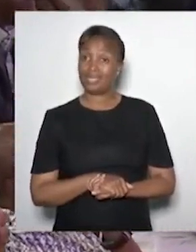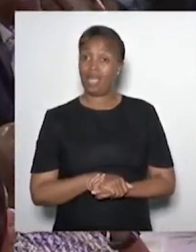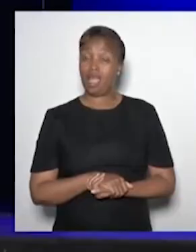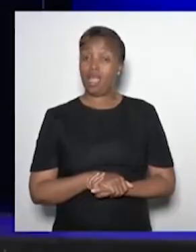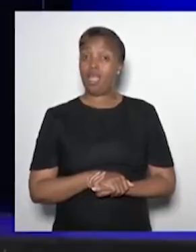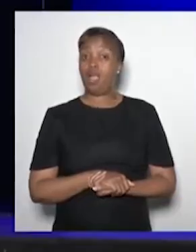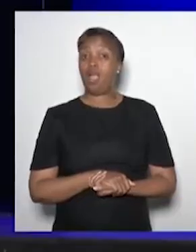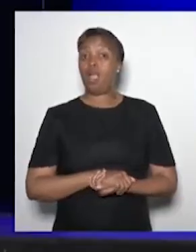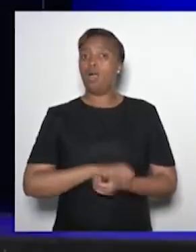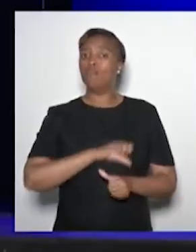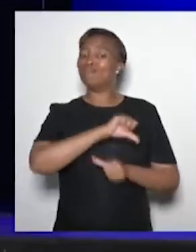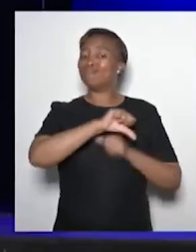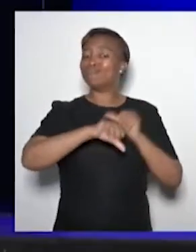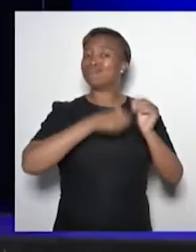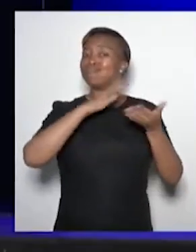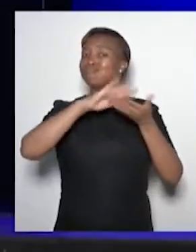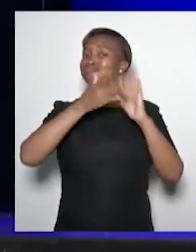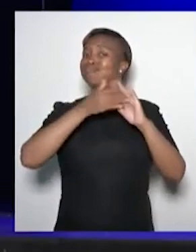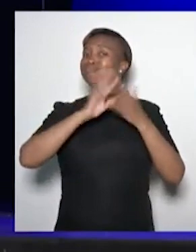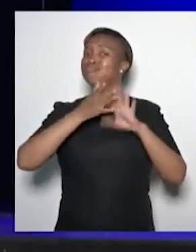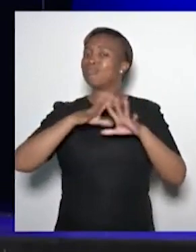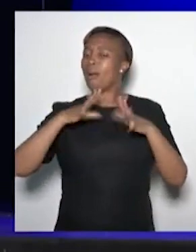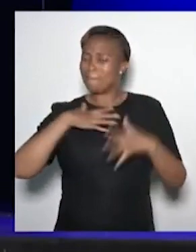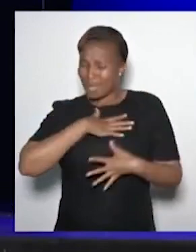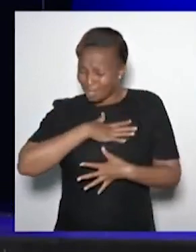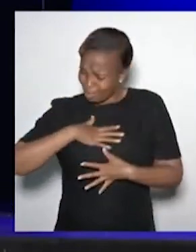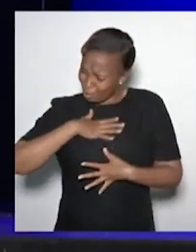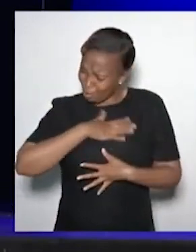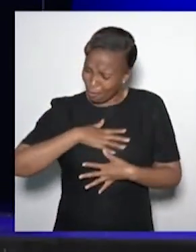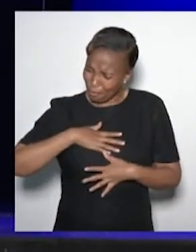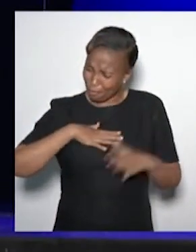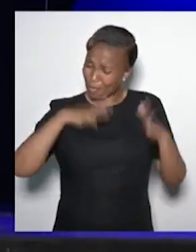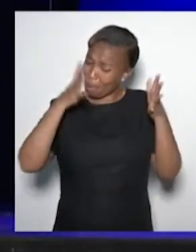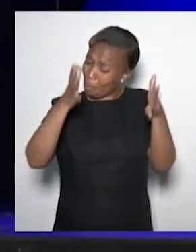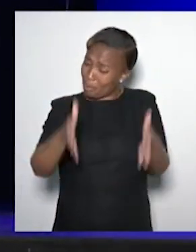Society must feel the presence of the church.